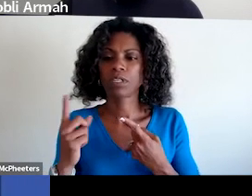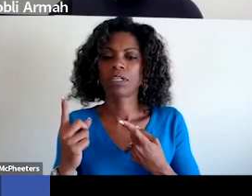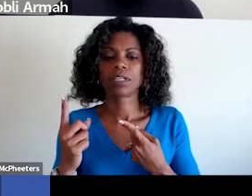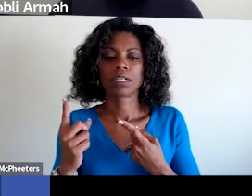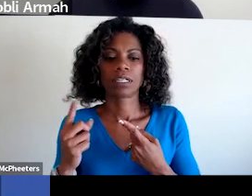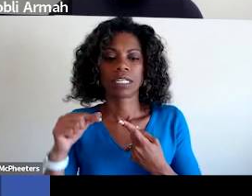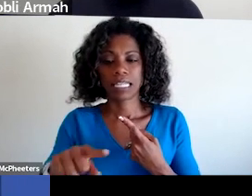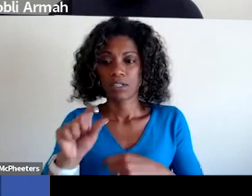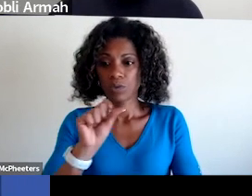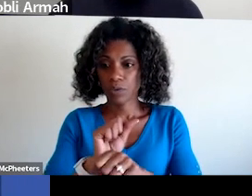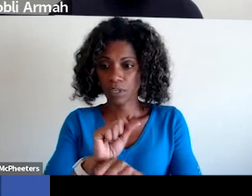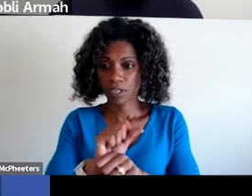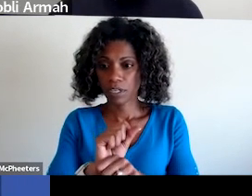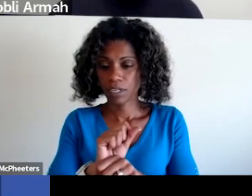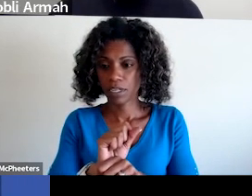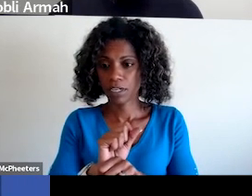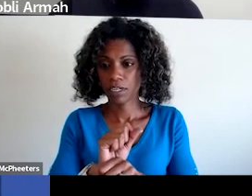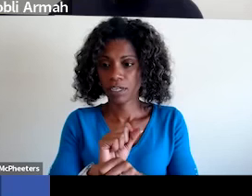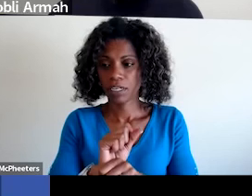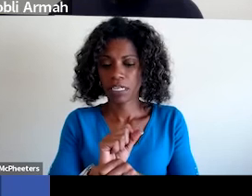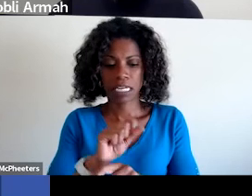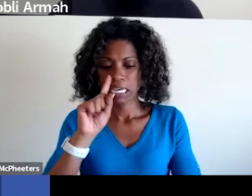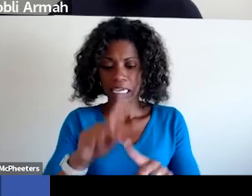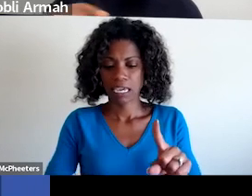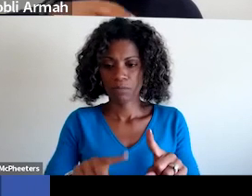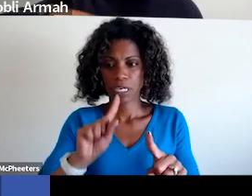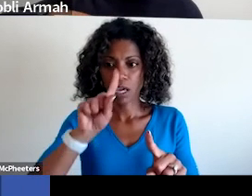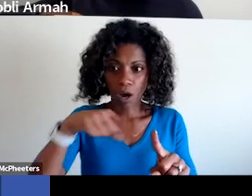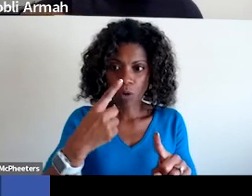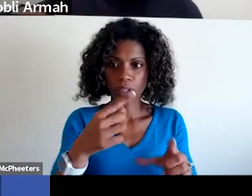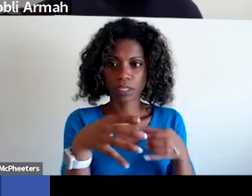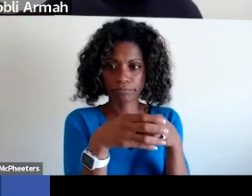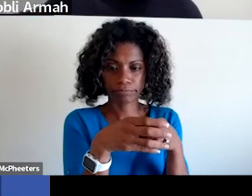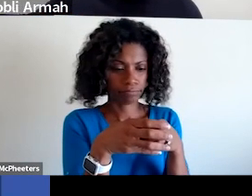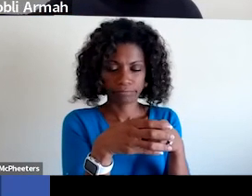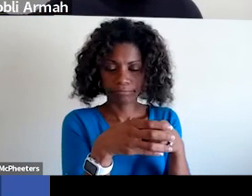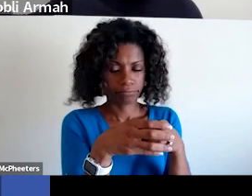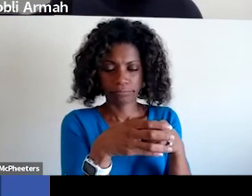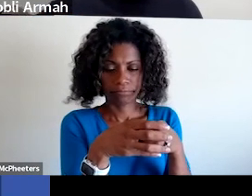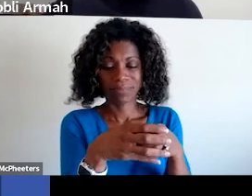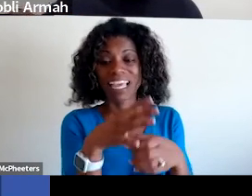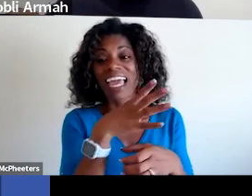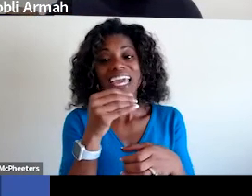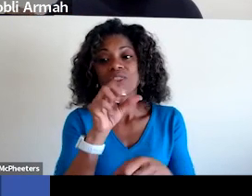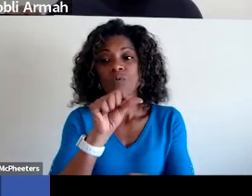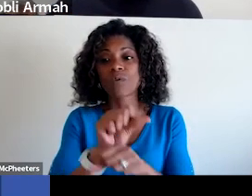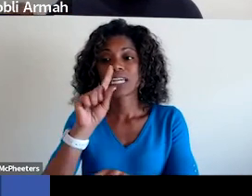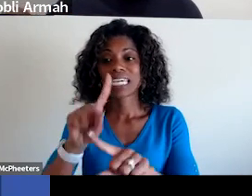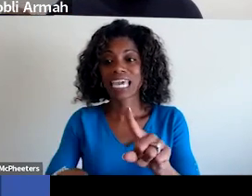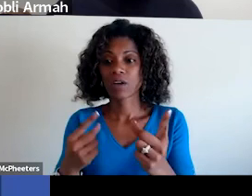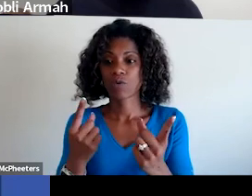work cannot be siloed, and this is the work that can't wait. I've always been